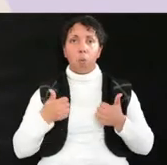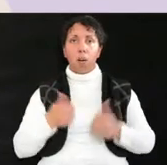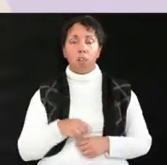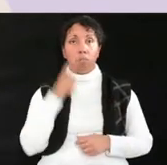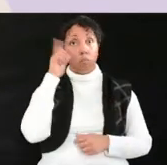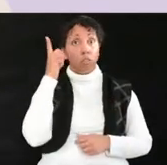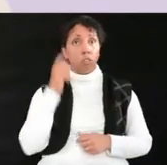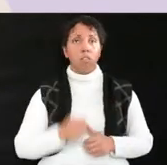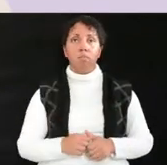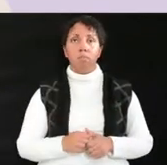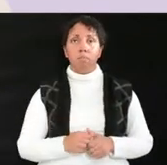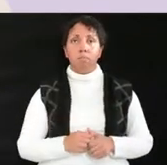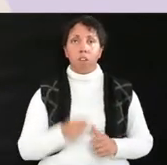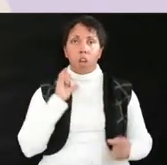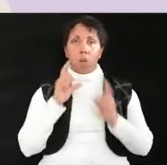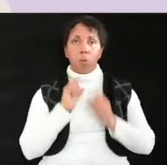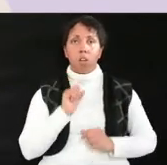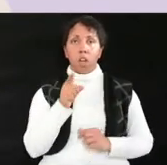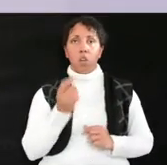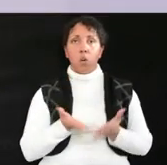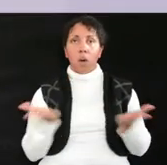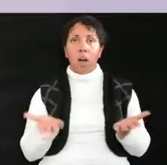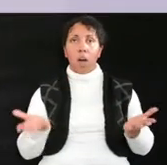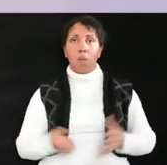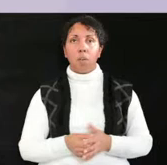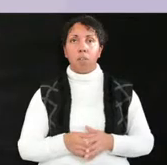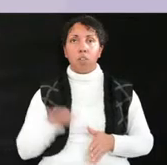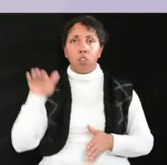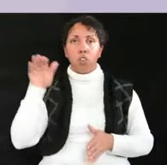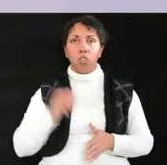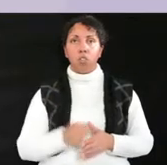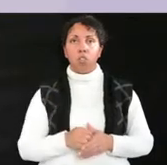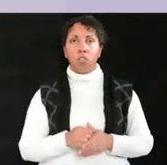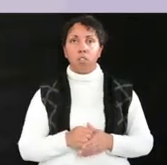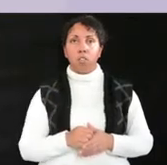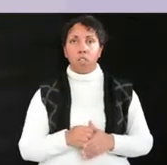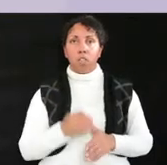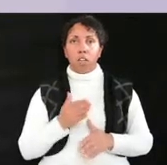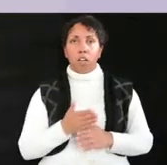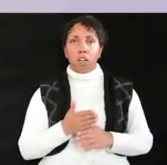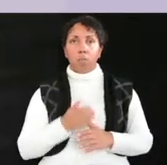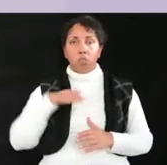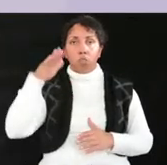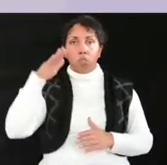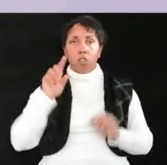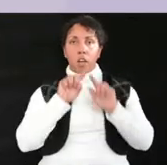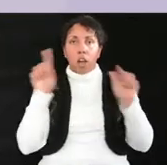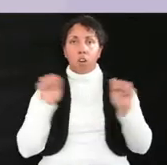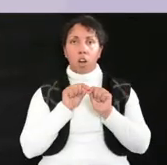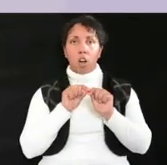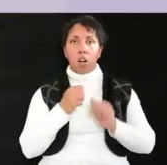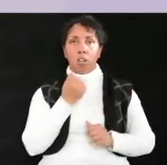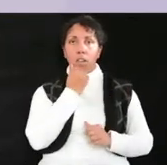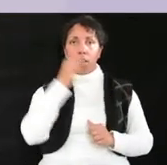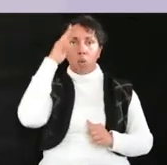Interesting. How can someone get in touch with you? I give children I work with a card with my phone number and email address on